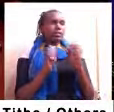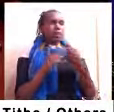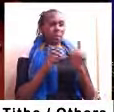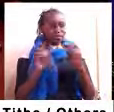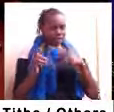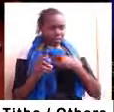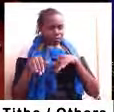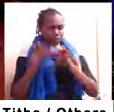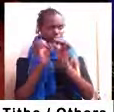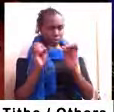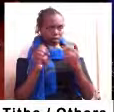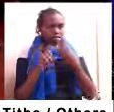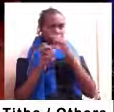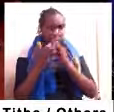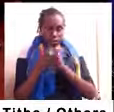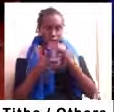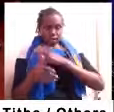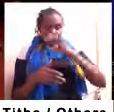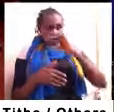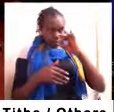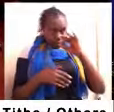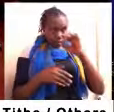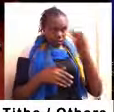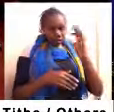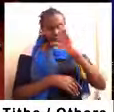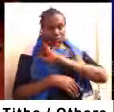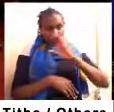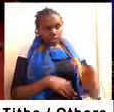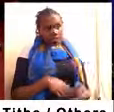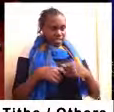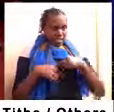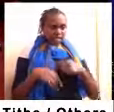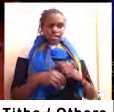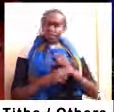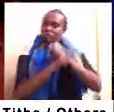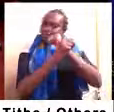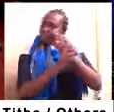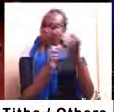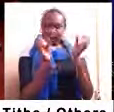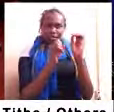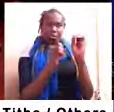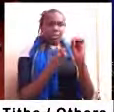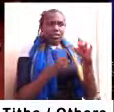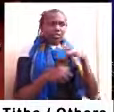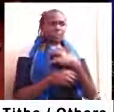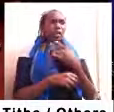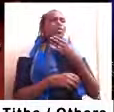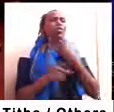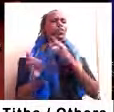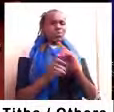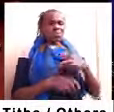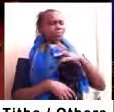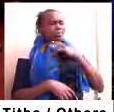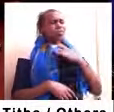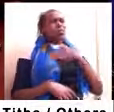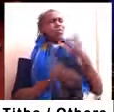what he said about the Christians, we do not fight. You know, if you feel, I need to do this, I can stand and say